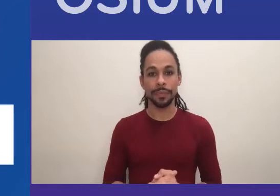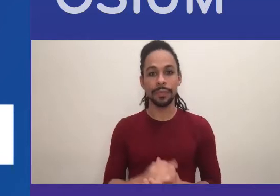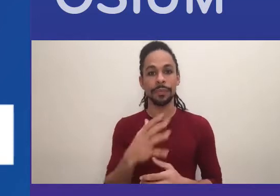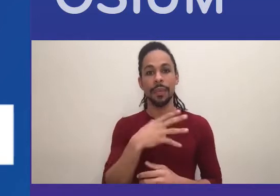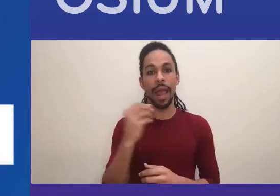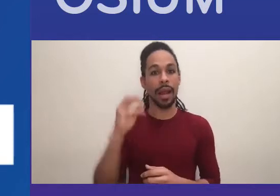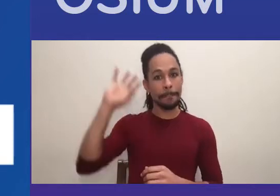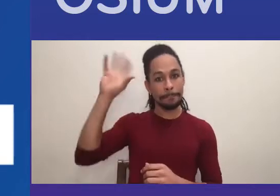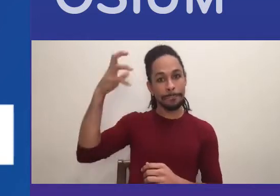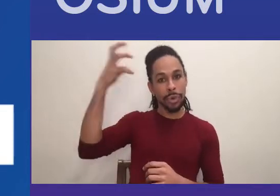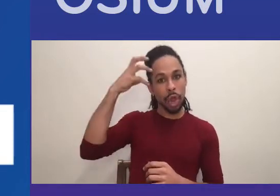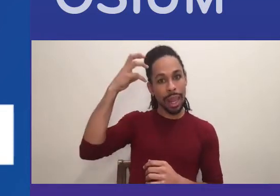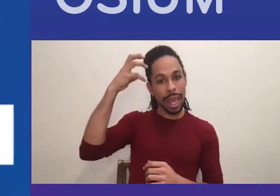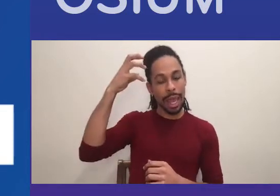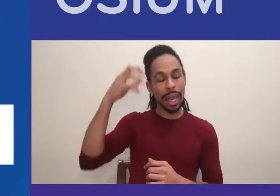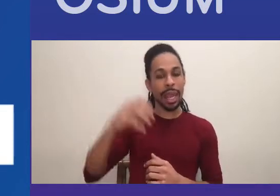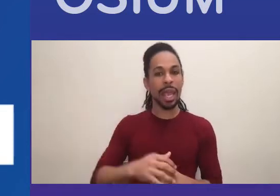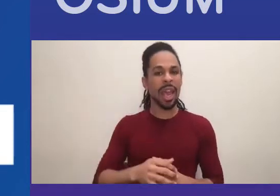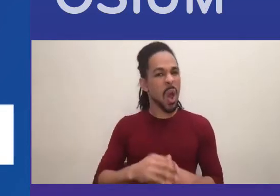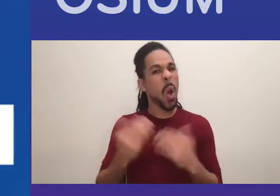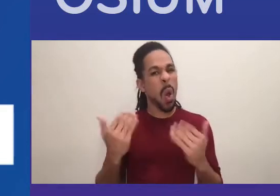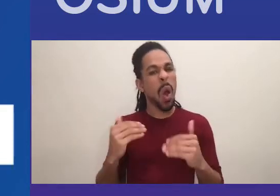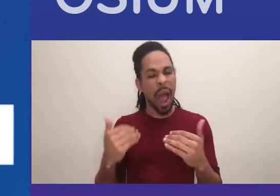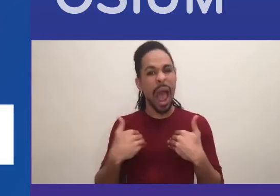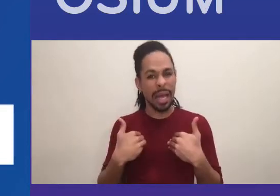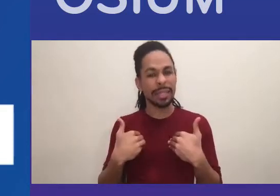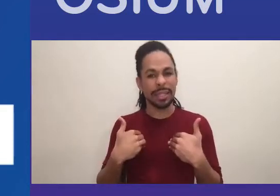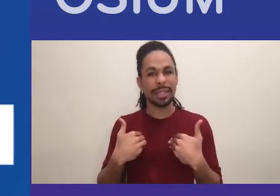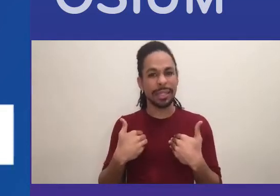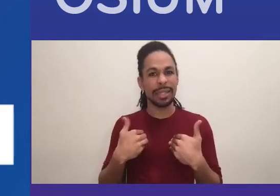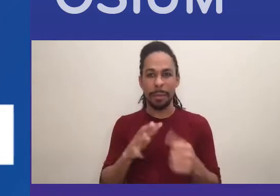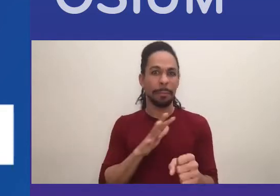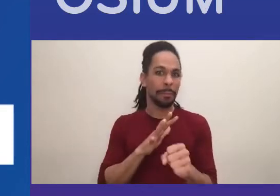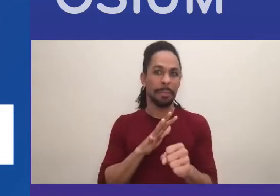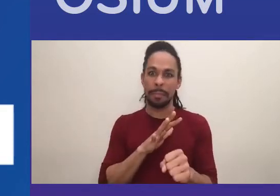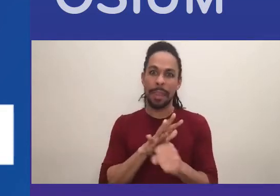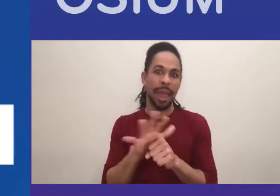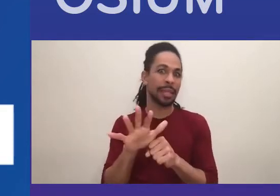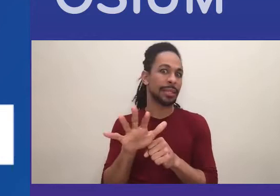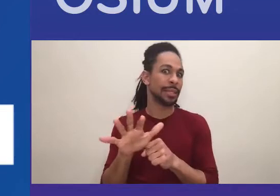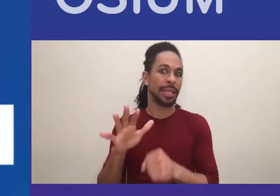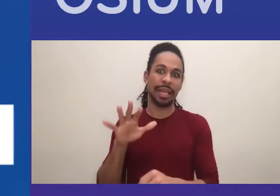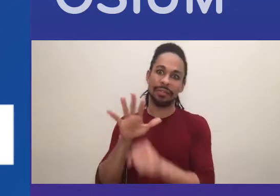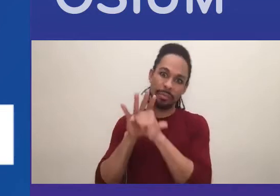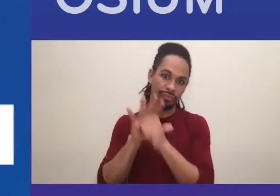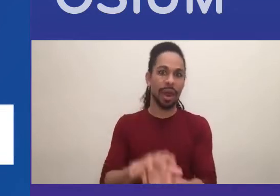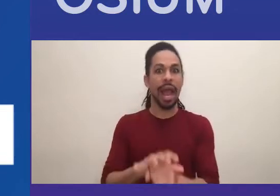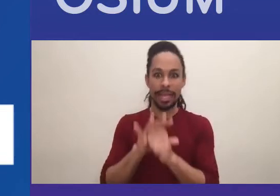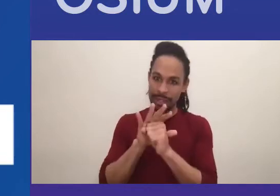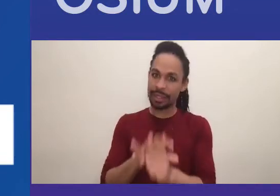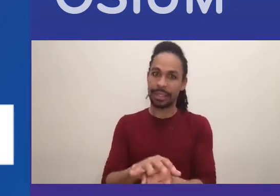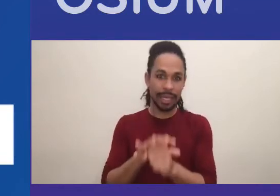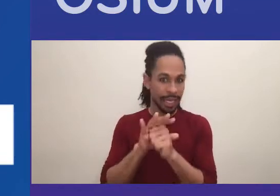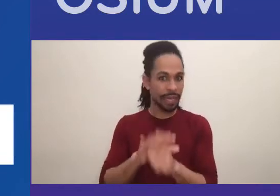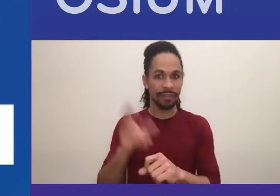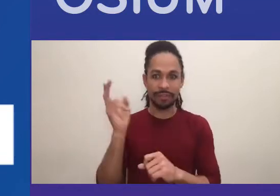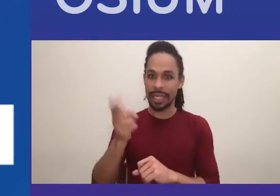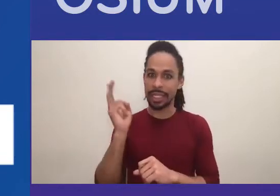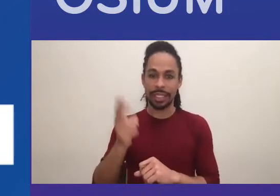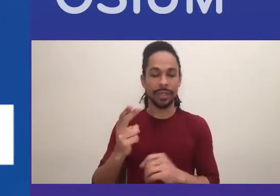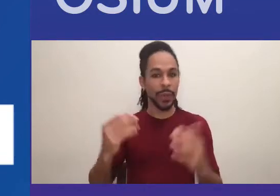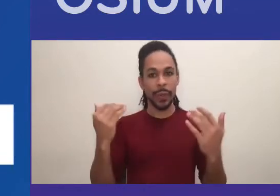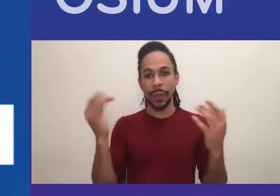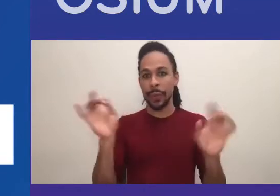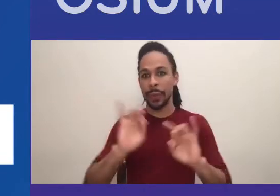Berlin has plenty oppressive histories that affect